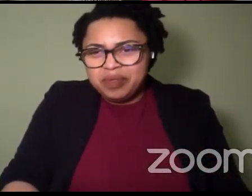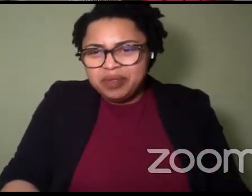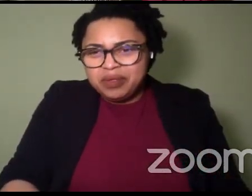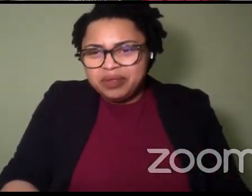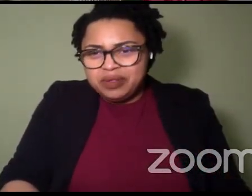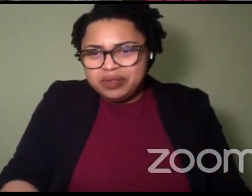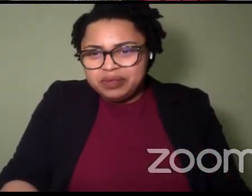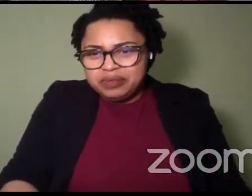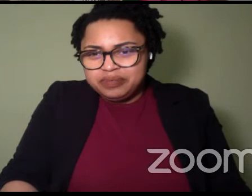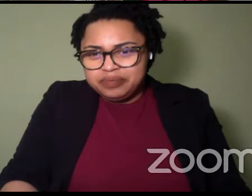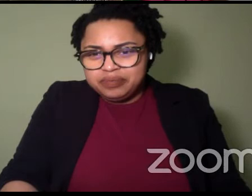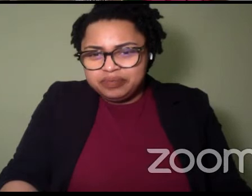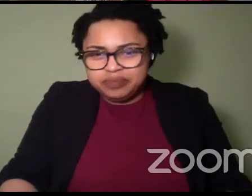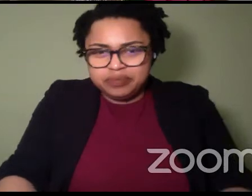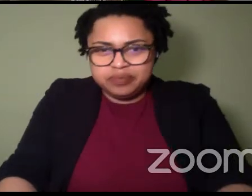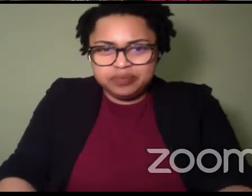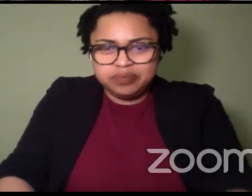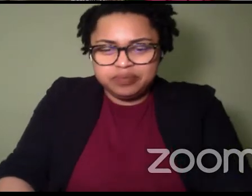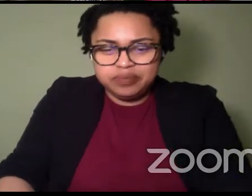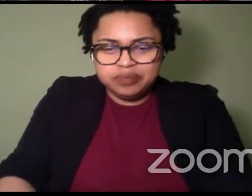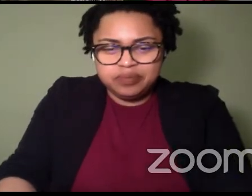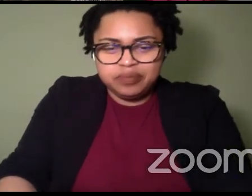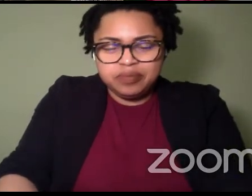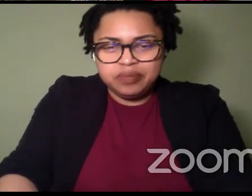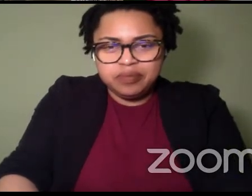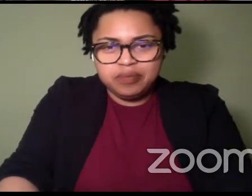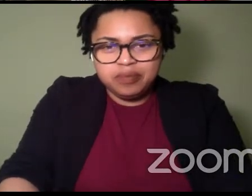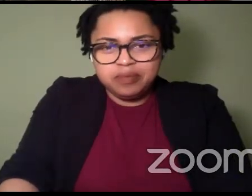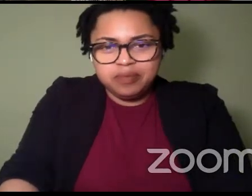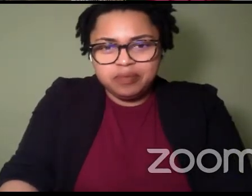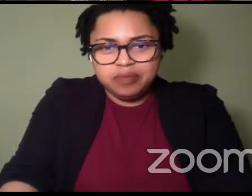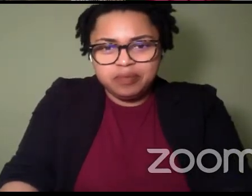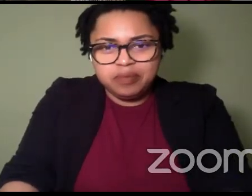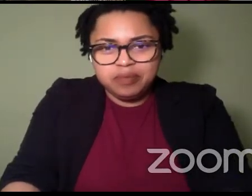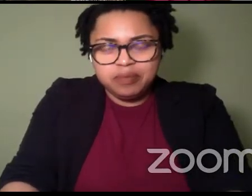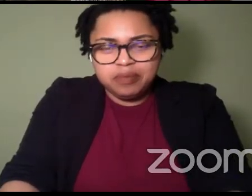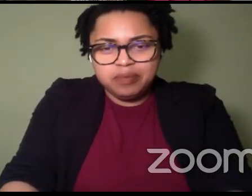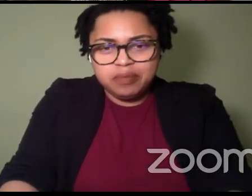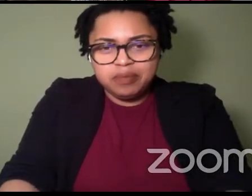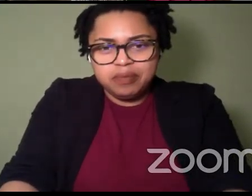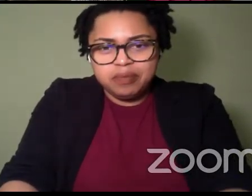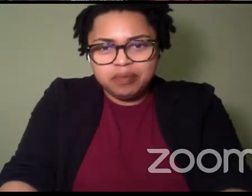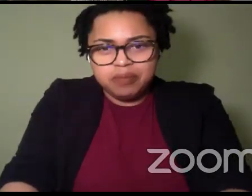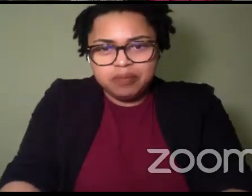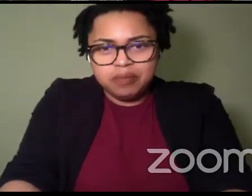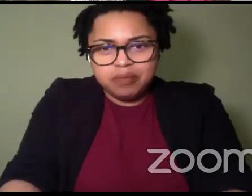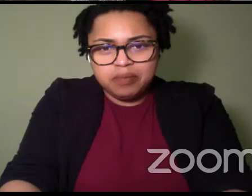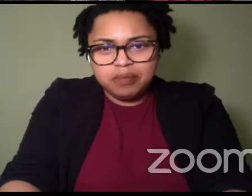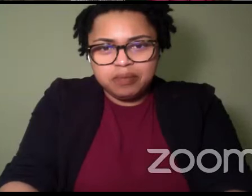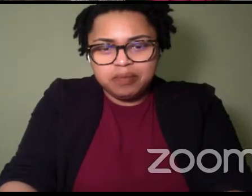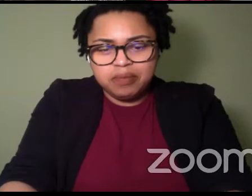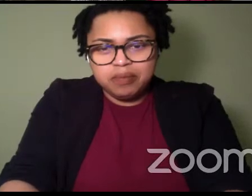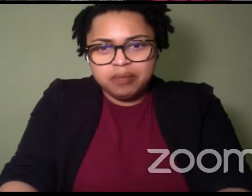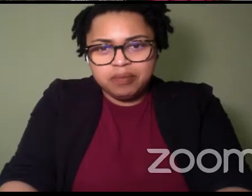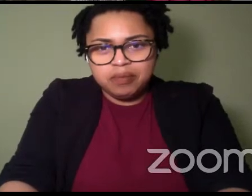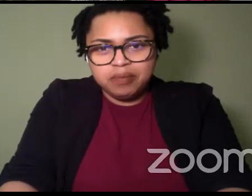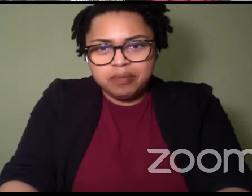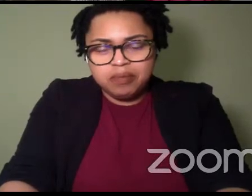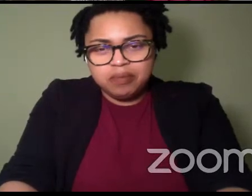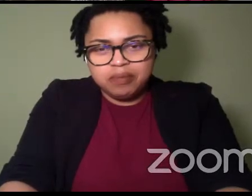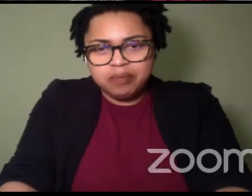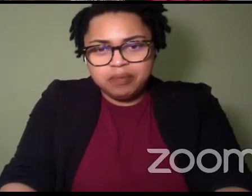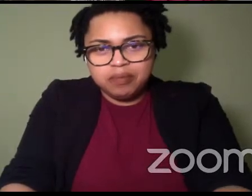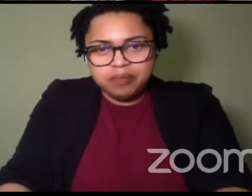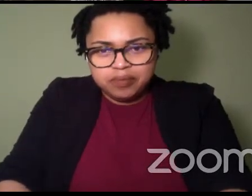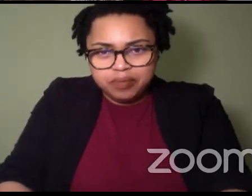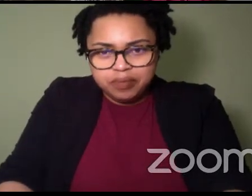All right, let's get it started then. This question is definitely for both of you. We're talking about fresh banana leaves